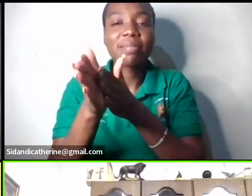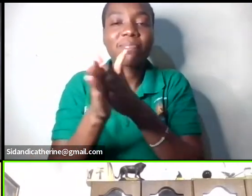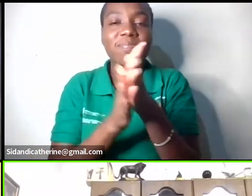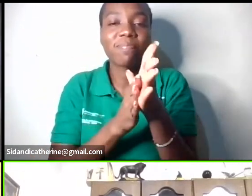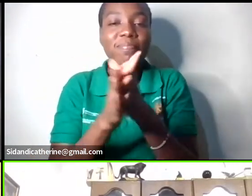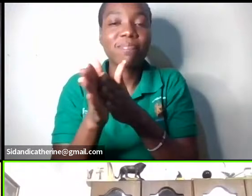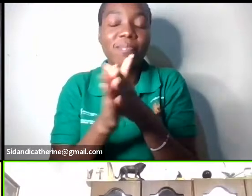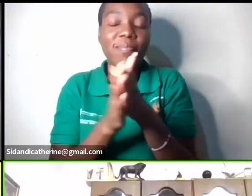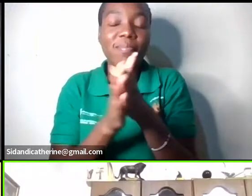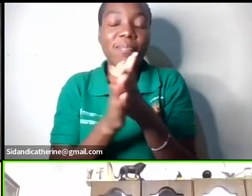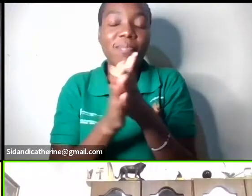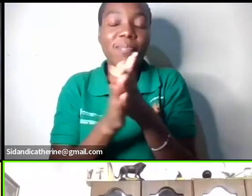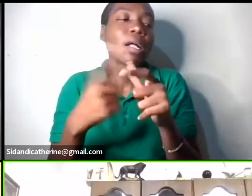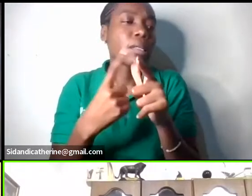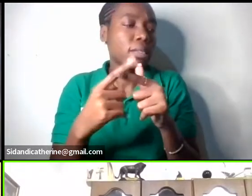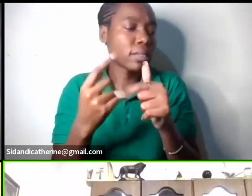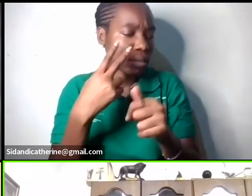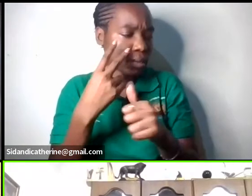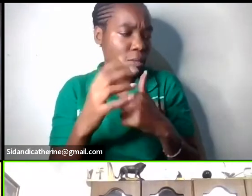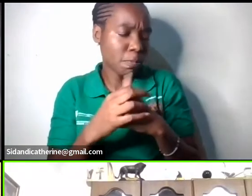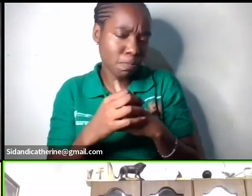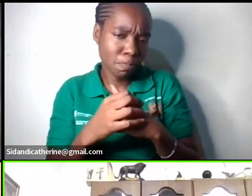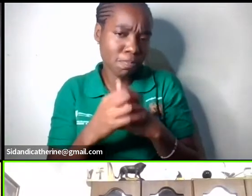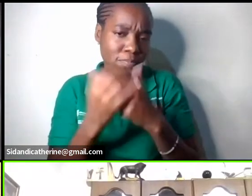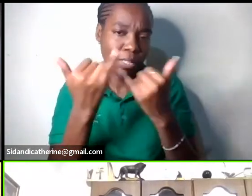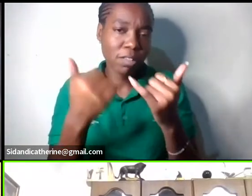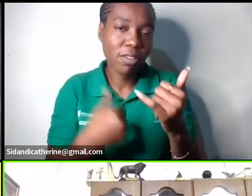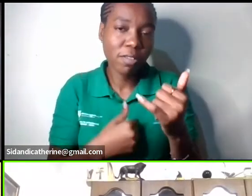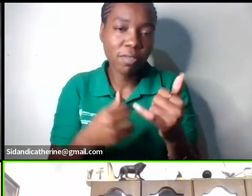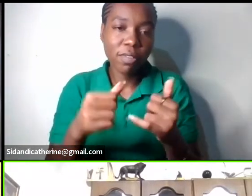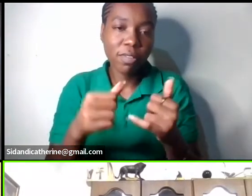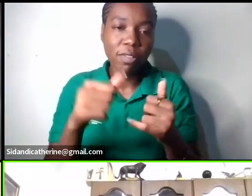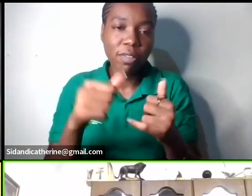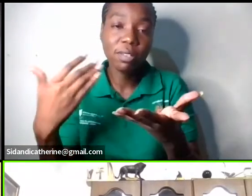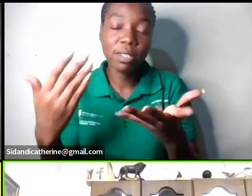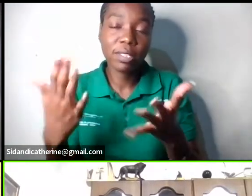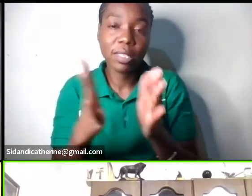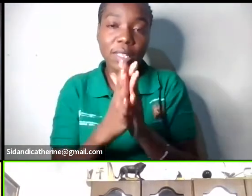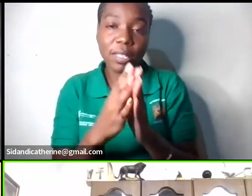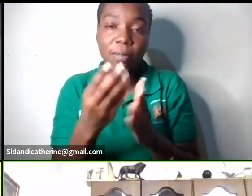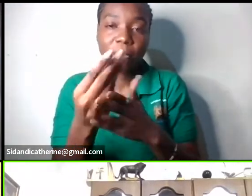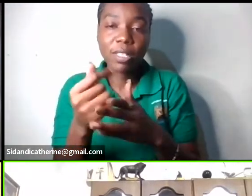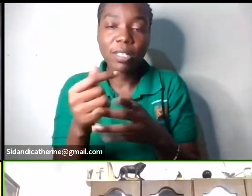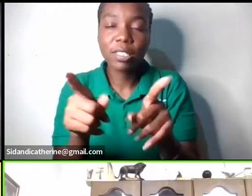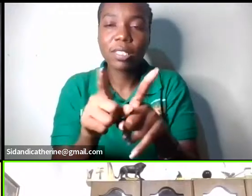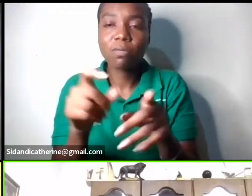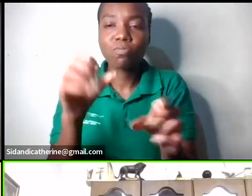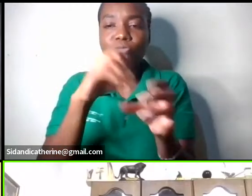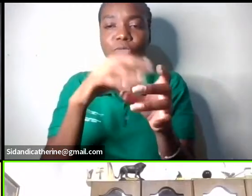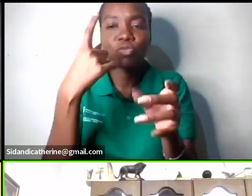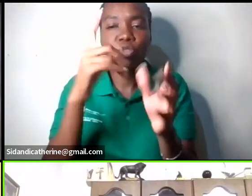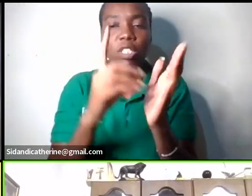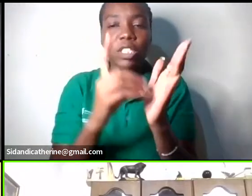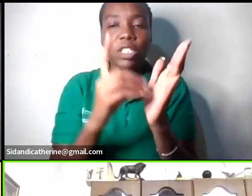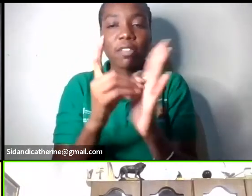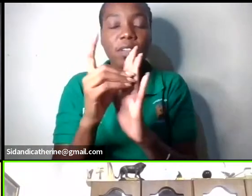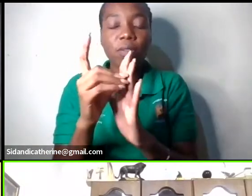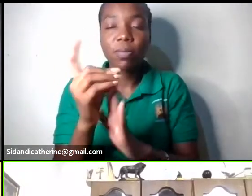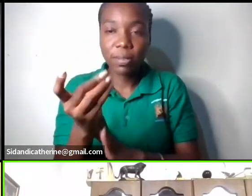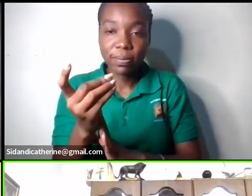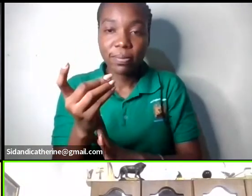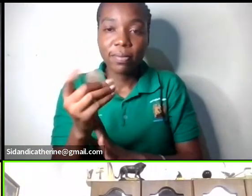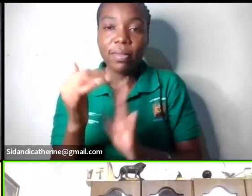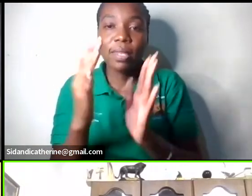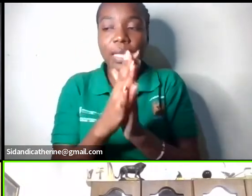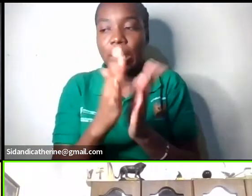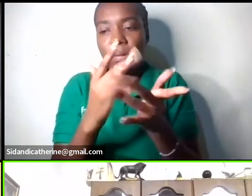the recurrent expenditure. And then the amount of money that is left for development perhaps cannot push development